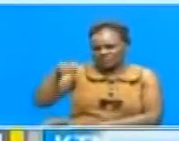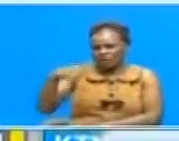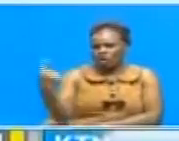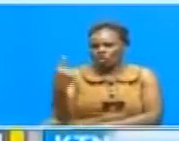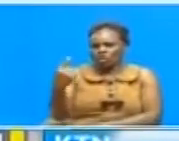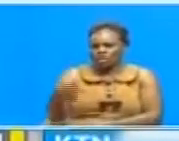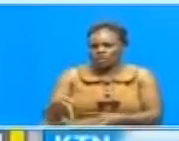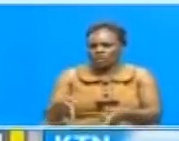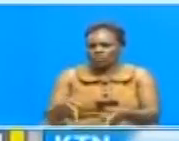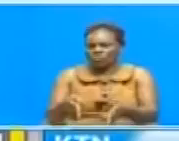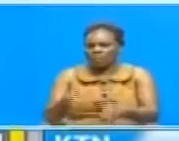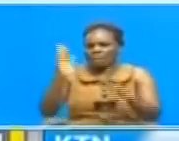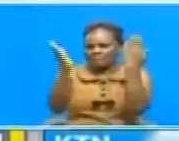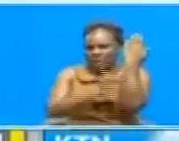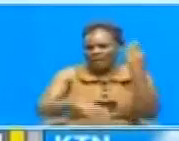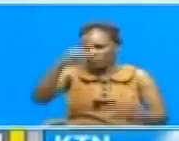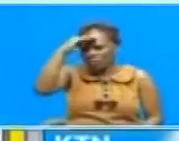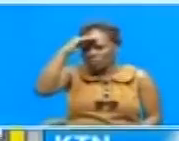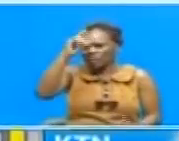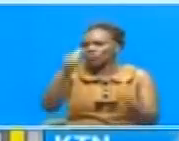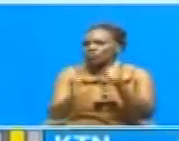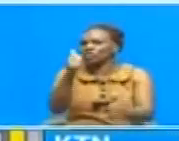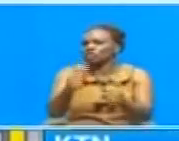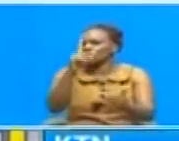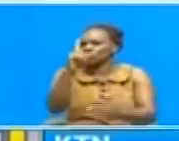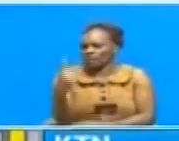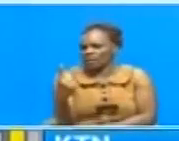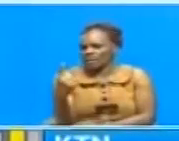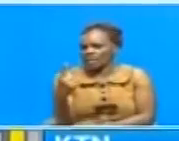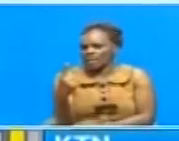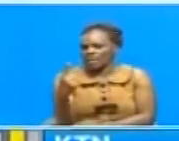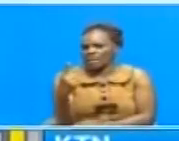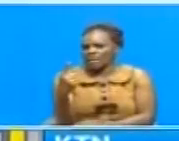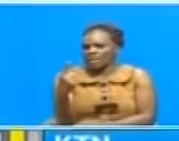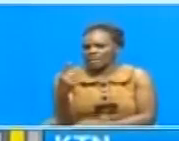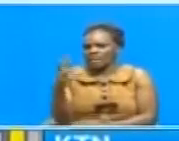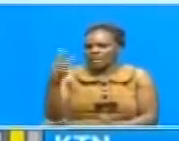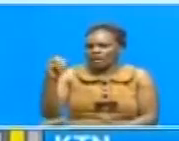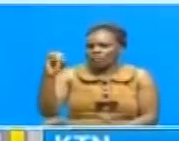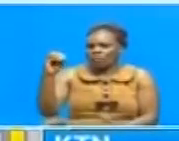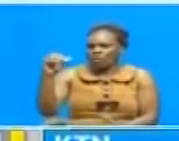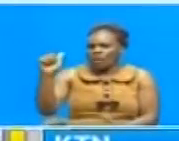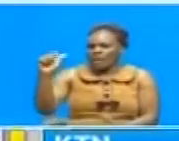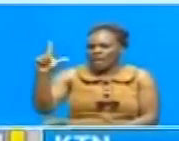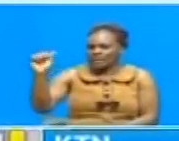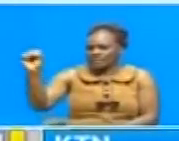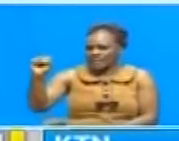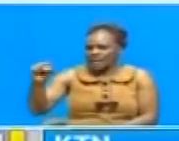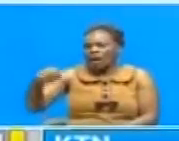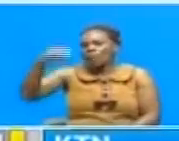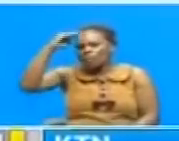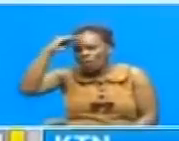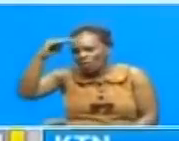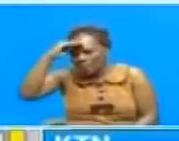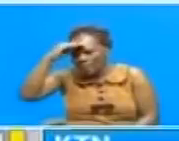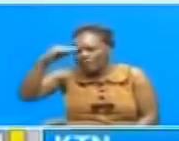only bad alcohol is the one which is based on the molasses and those kind of things. Alcohol is